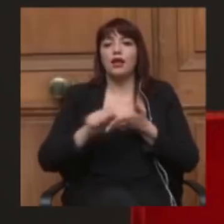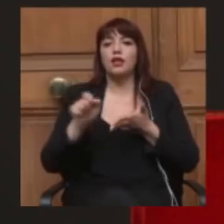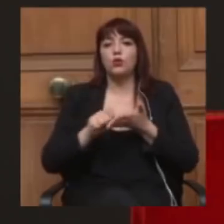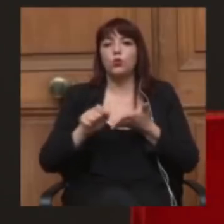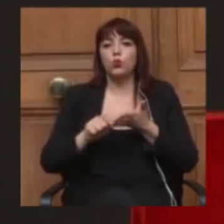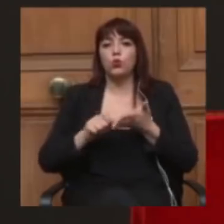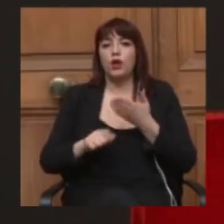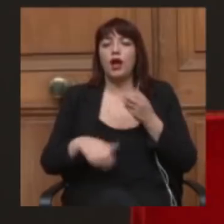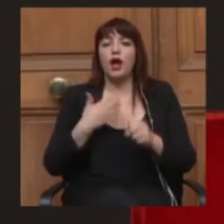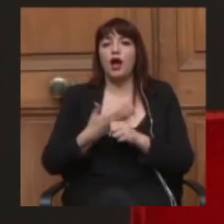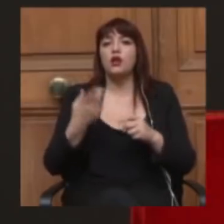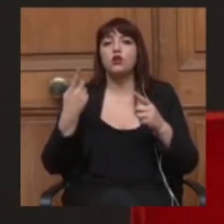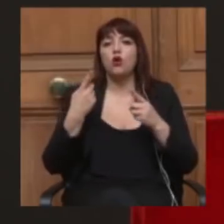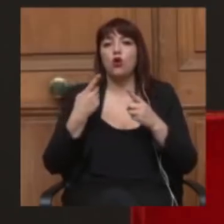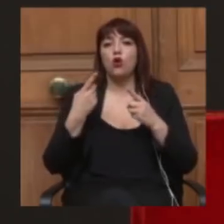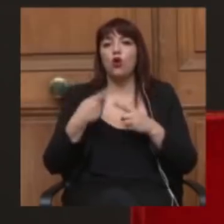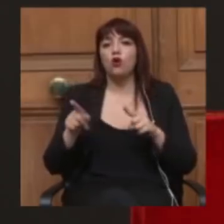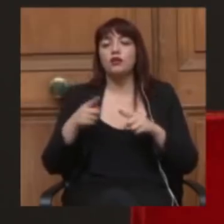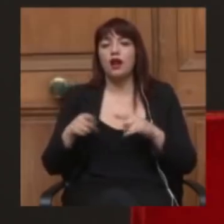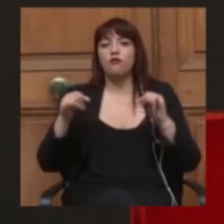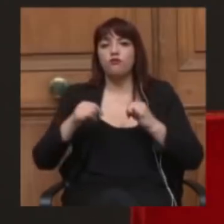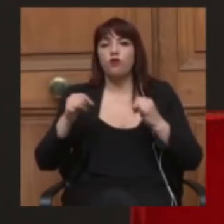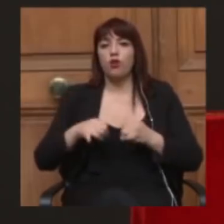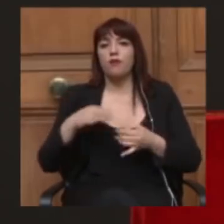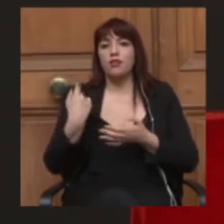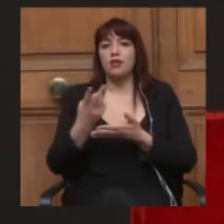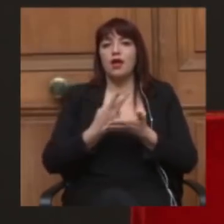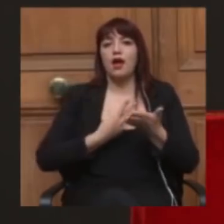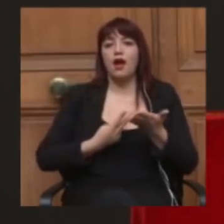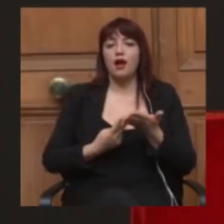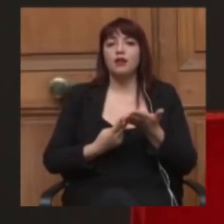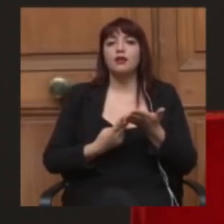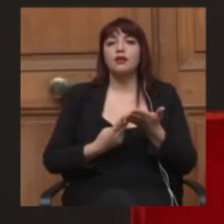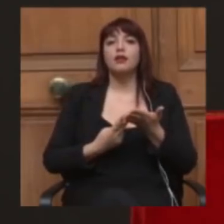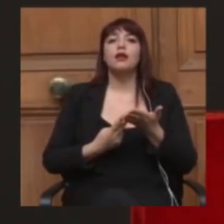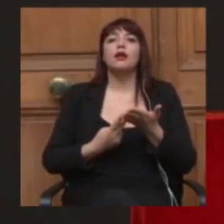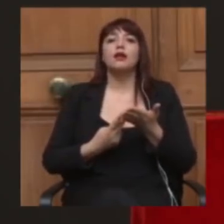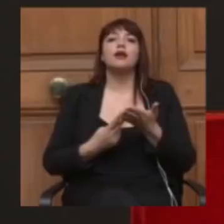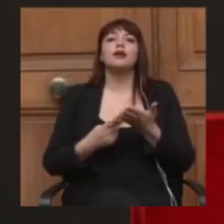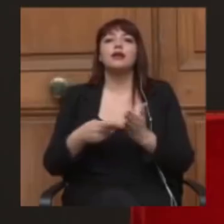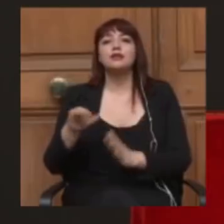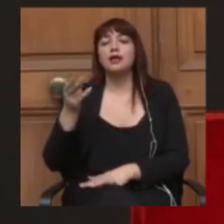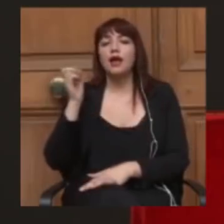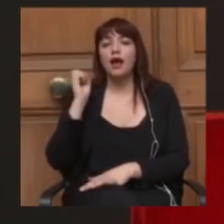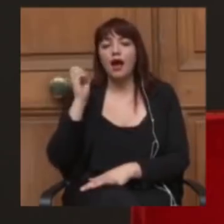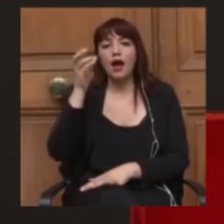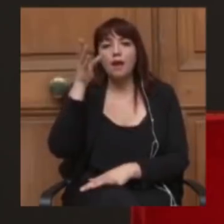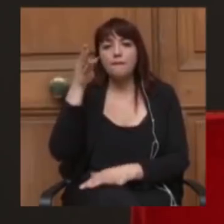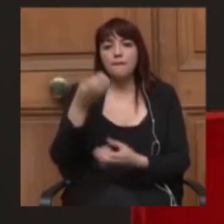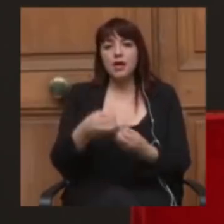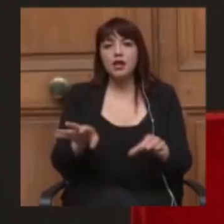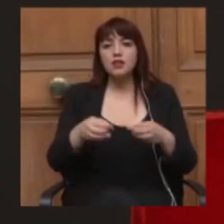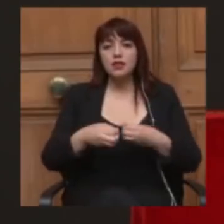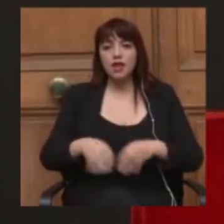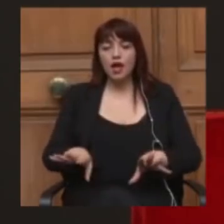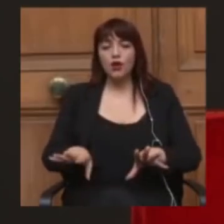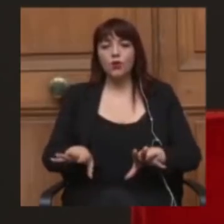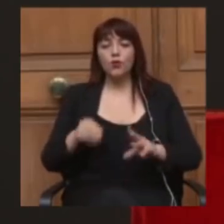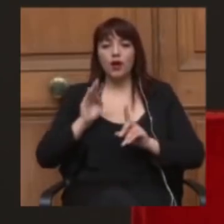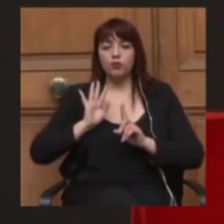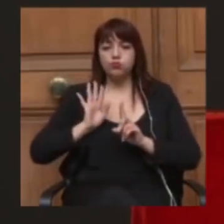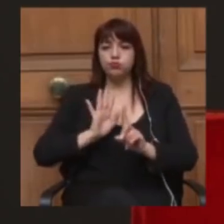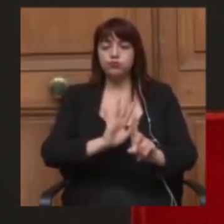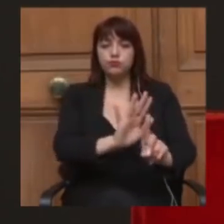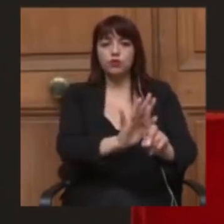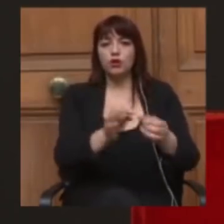document and to dignify those lives that were lost through persecution or abandonment. And the means by which